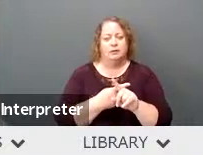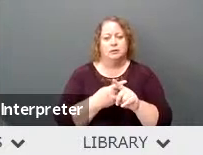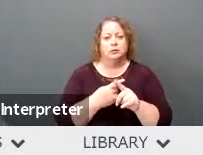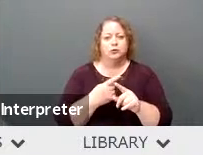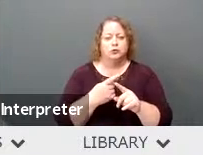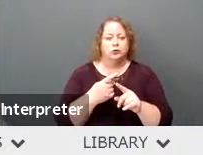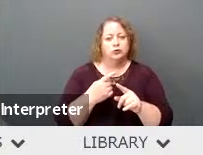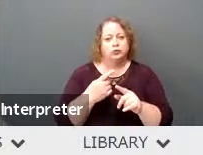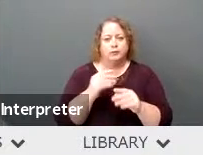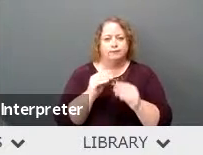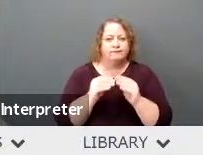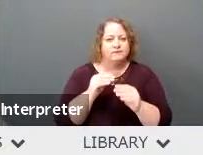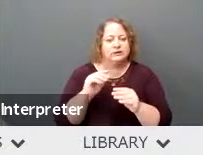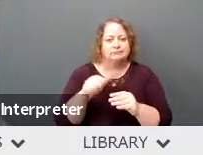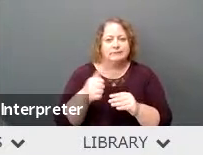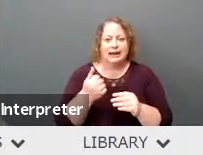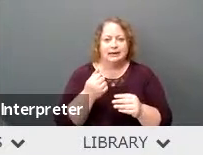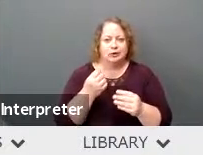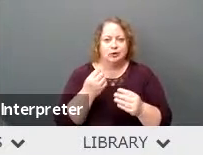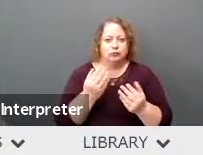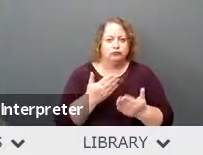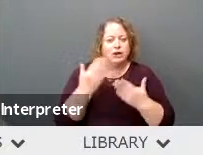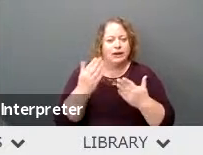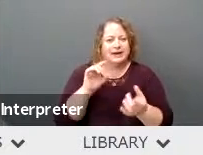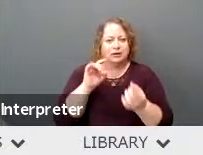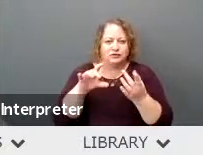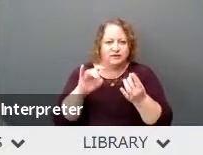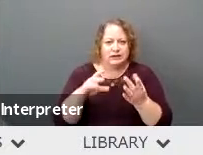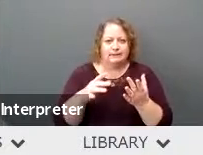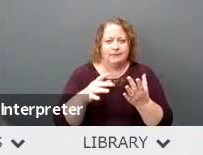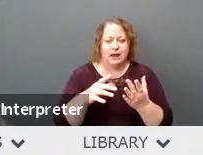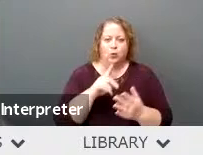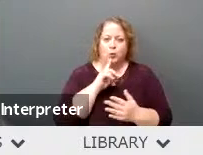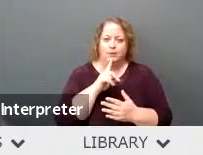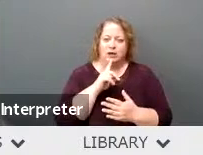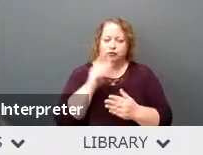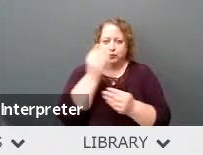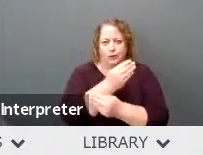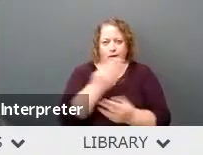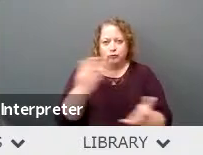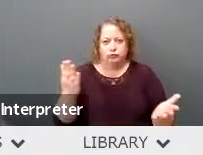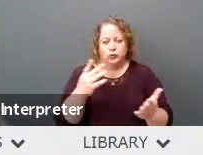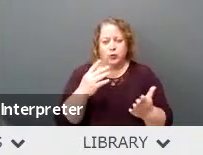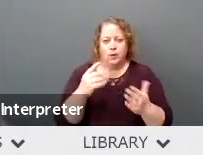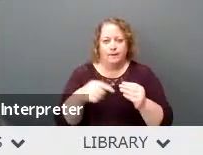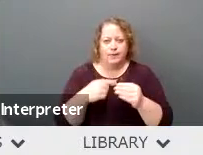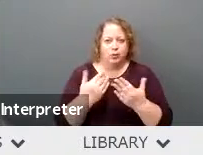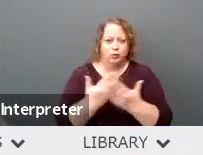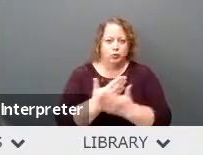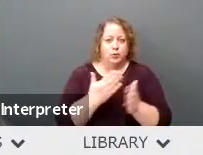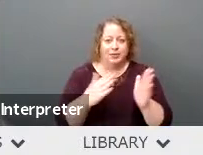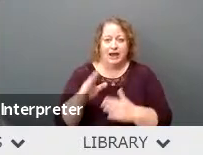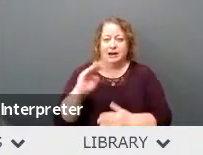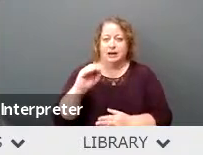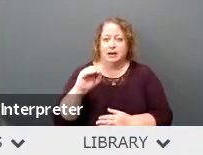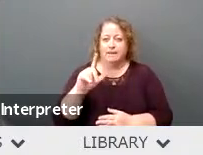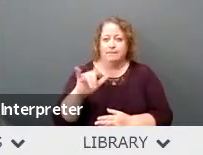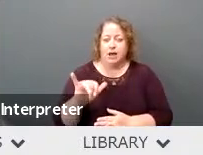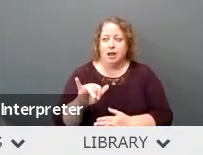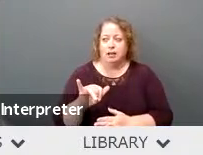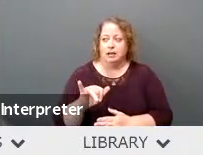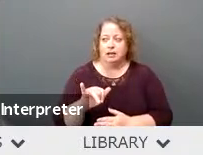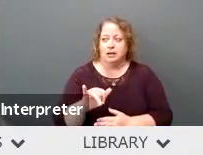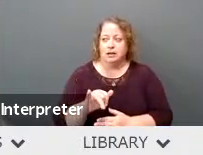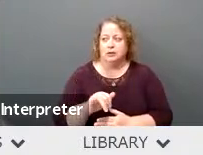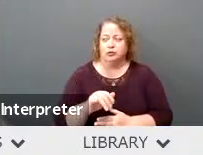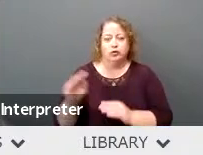any recommendations in between then, but we wanted to make sure that we were up to speed on the new plan with everybody. And Molly's going to move right over